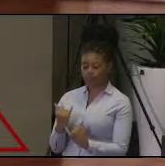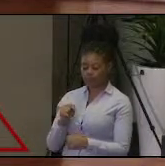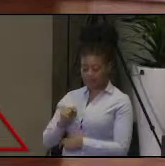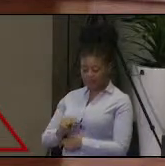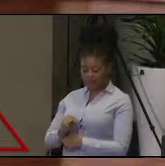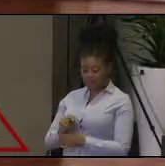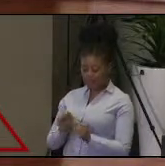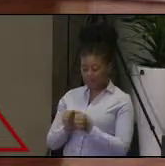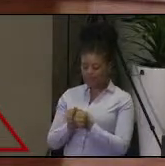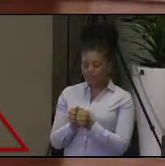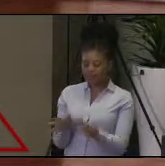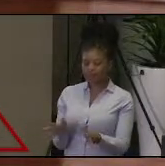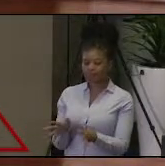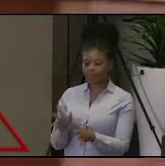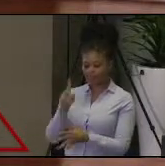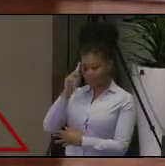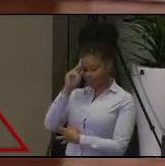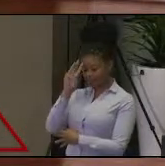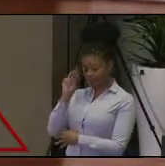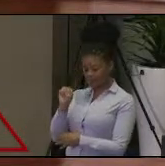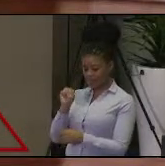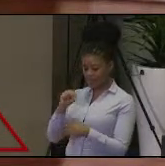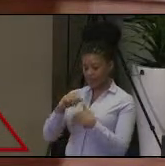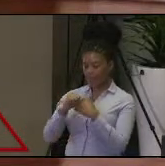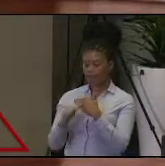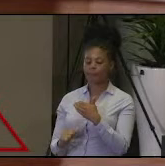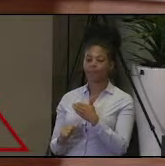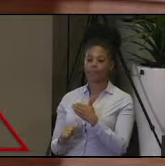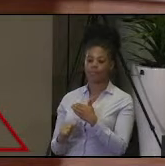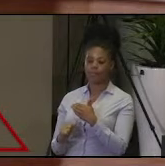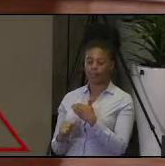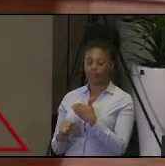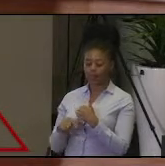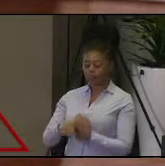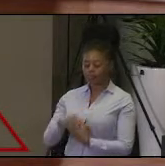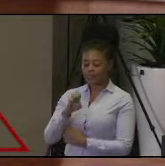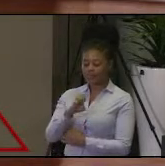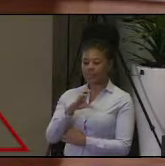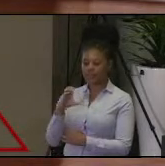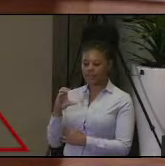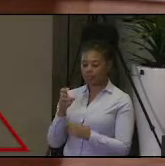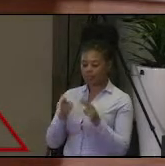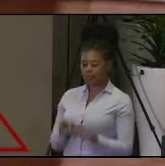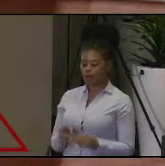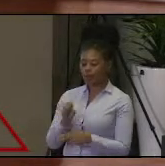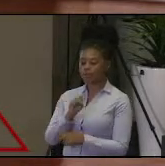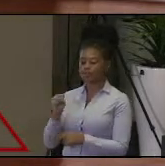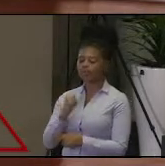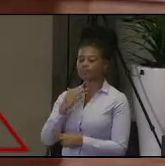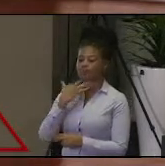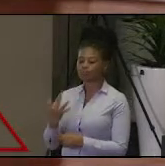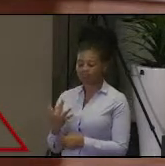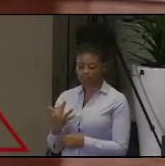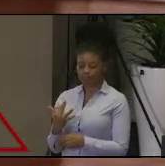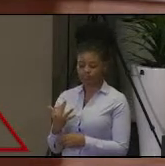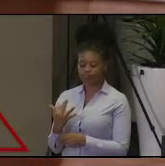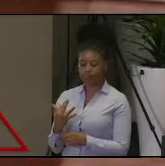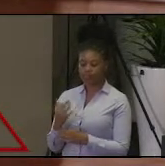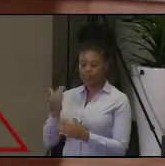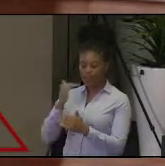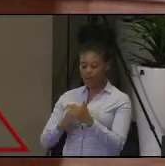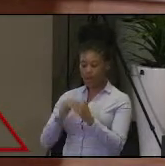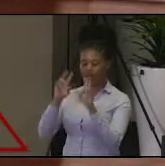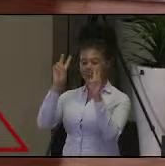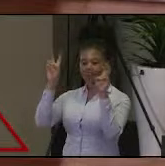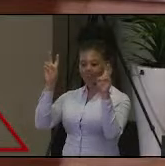the start of Nelson Mandela Month in the Eastern Cape Human Settlements Indaba, convened under the